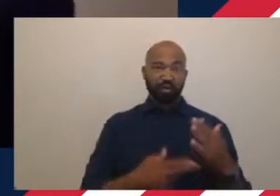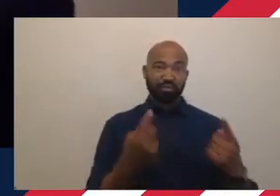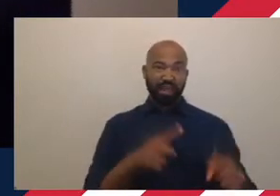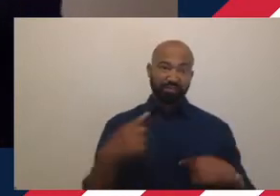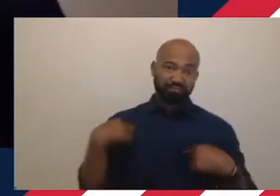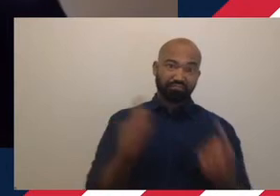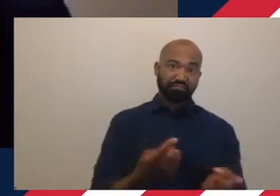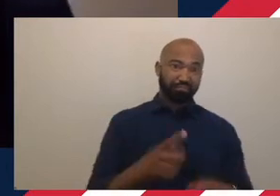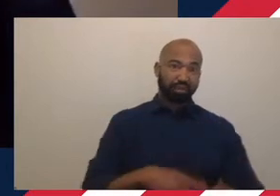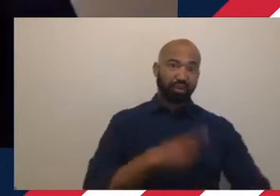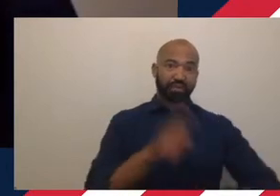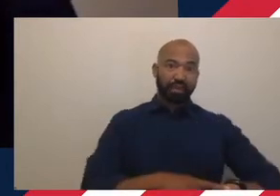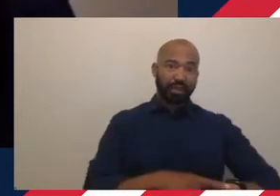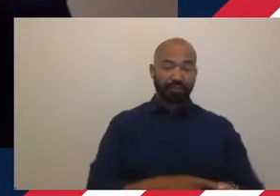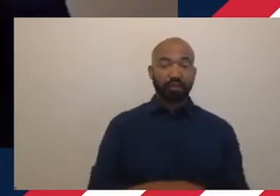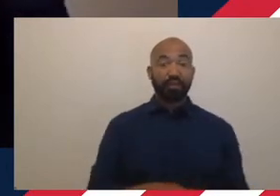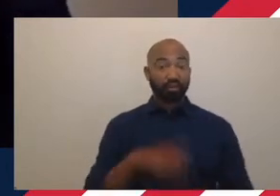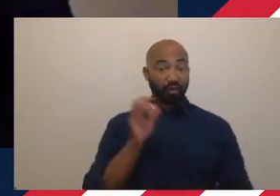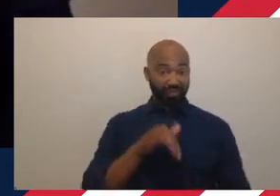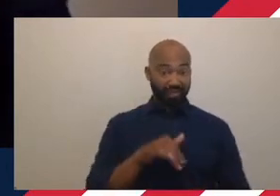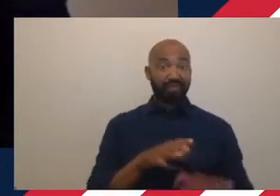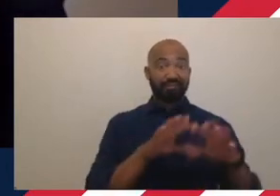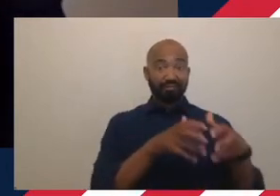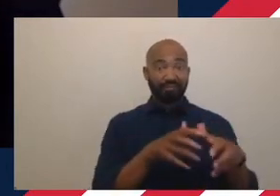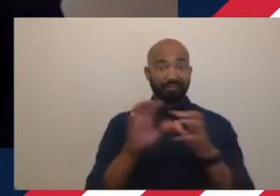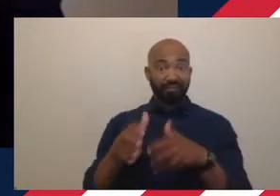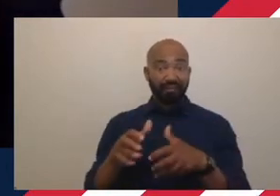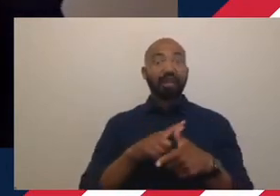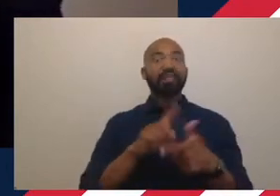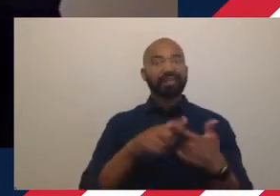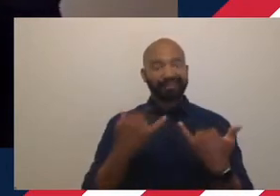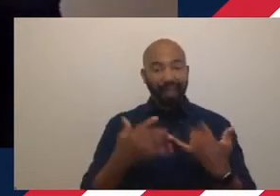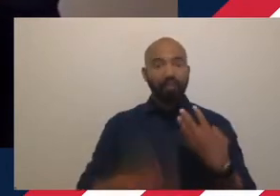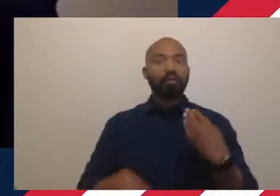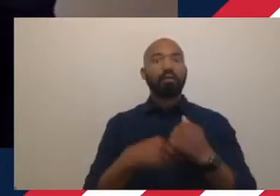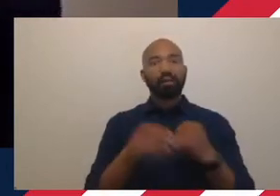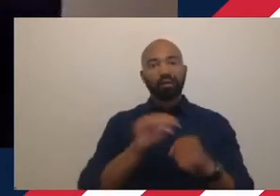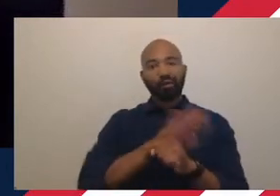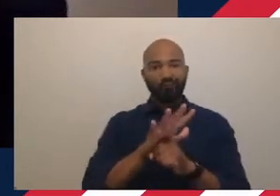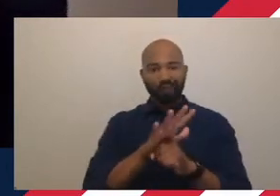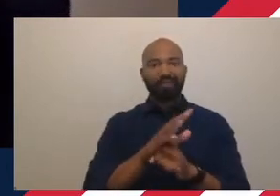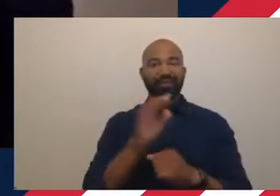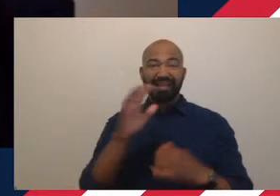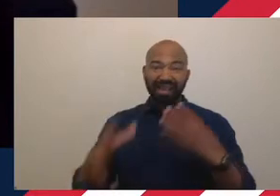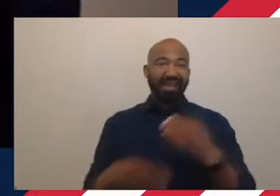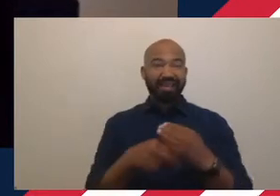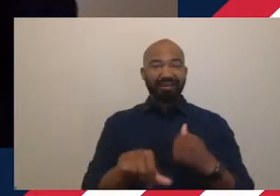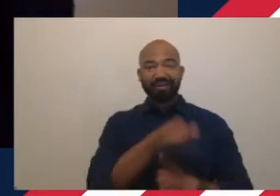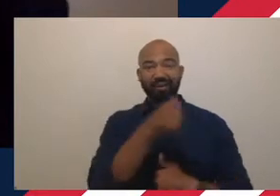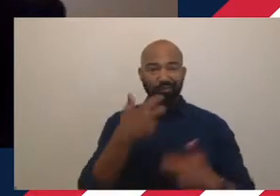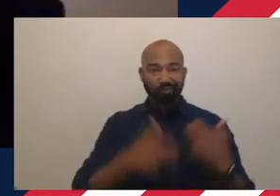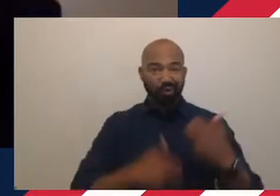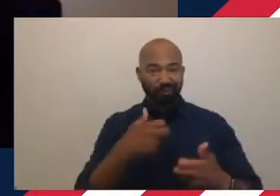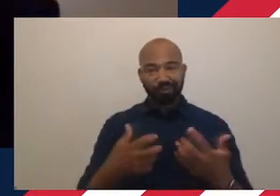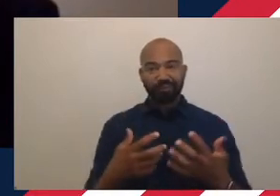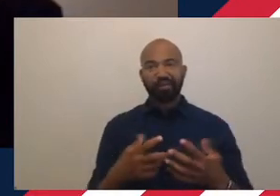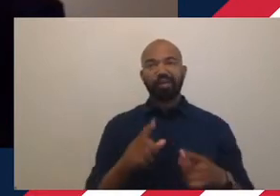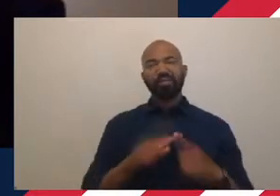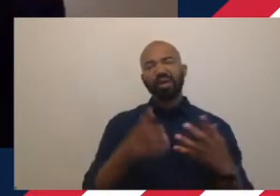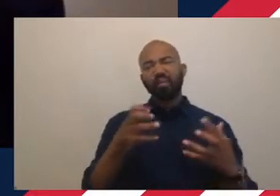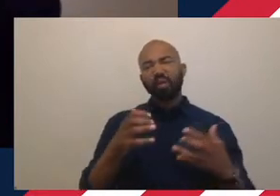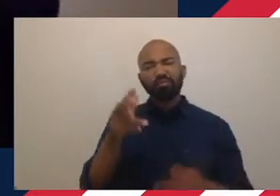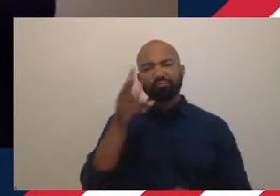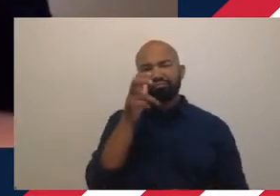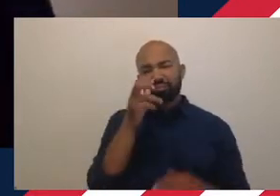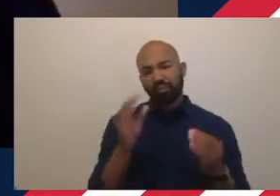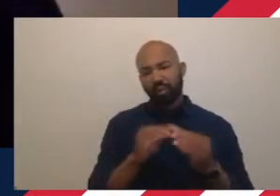course, piled on top of that, this problem of the pandemic. But I'm just interested in hearing about how you